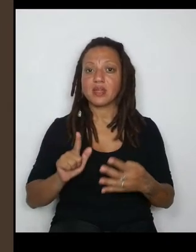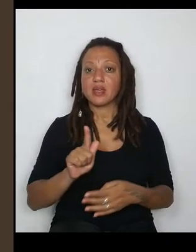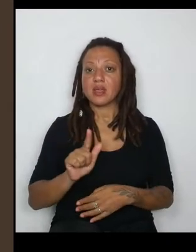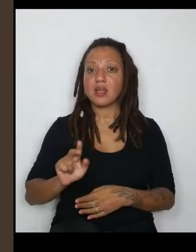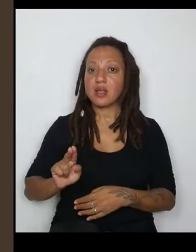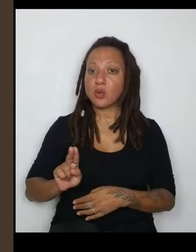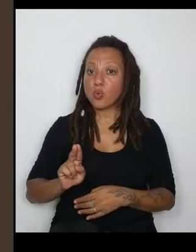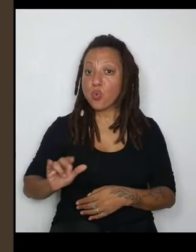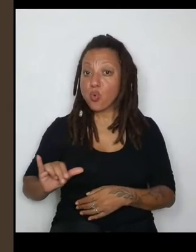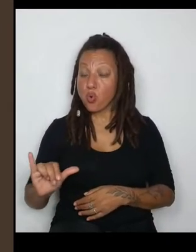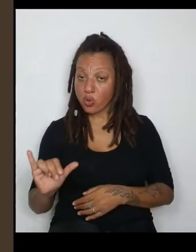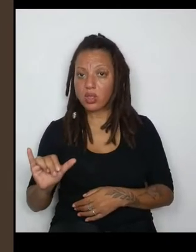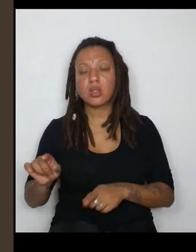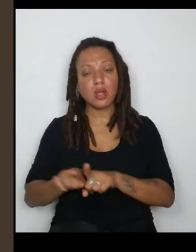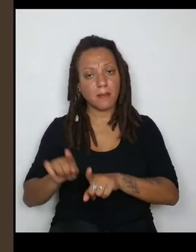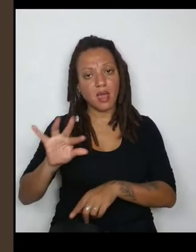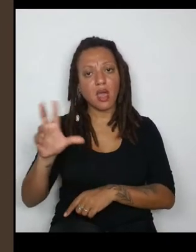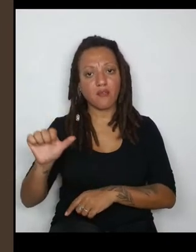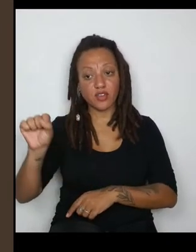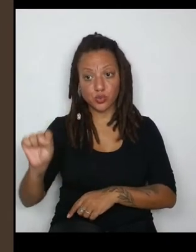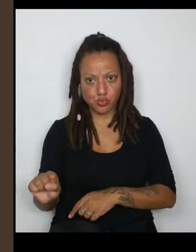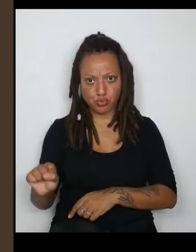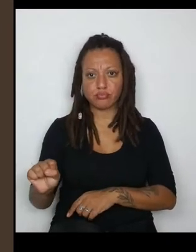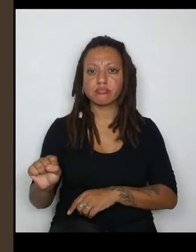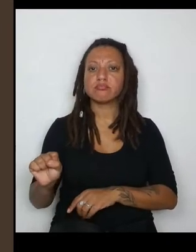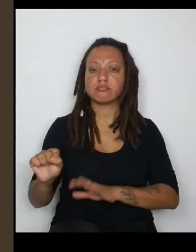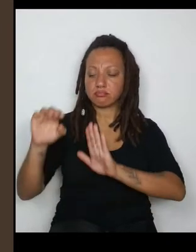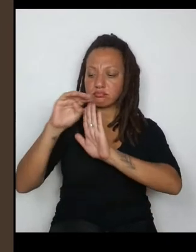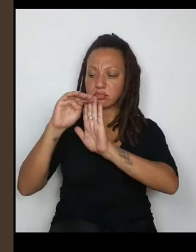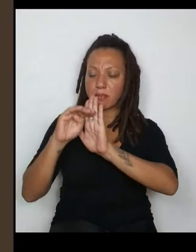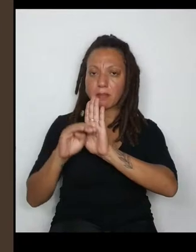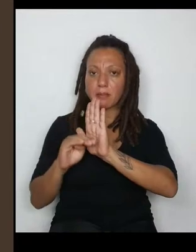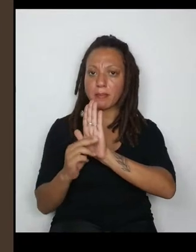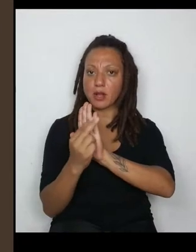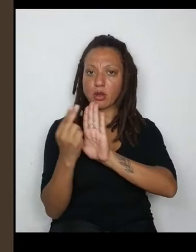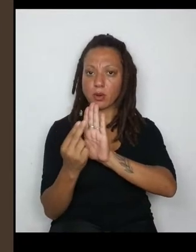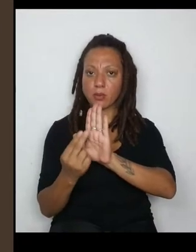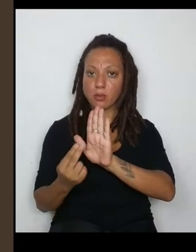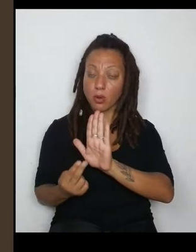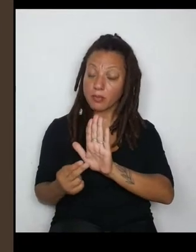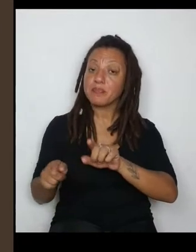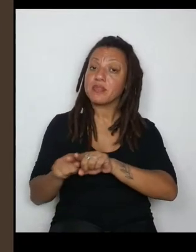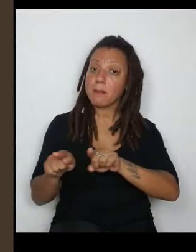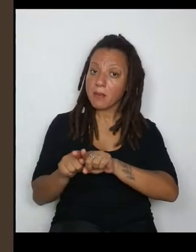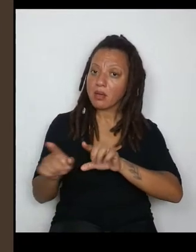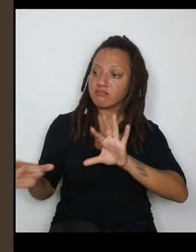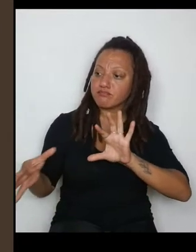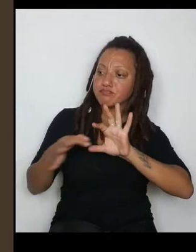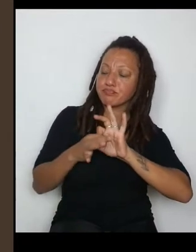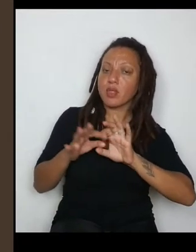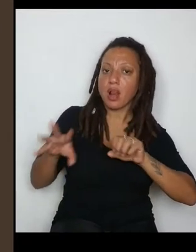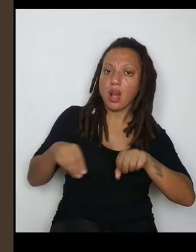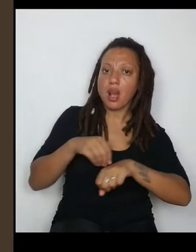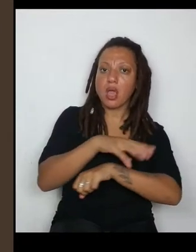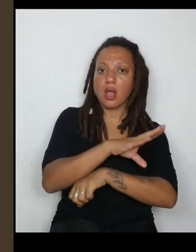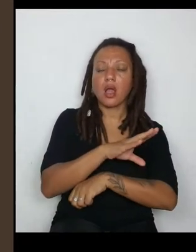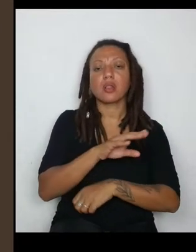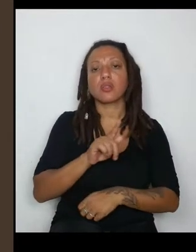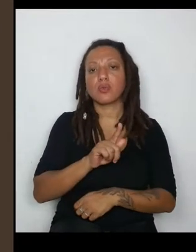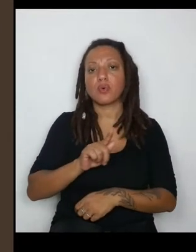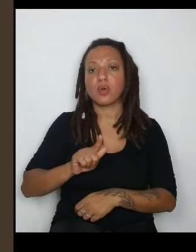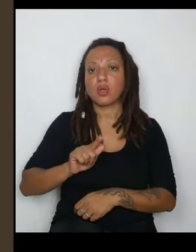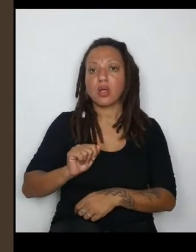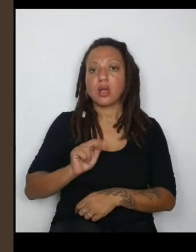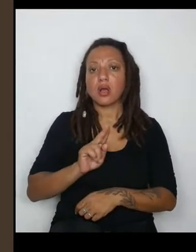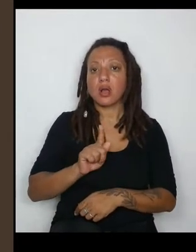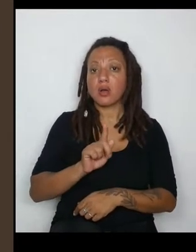are engaging with gogan's legacy and thinking with godan in ways that for them are very very productive so i wanted